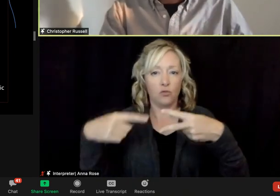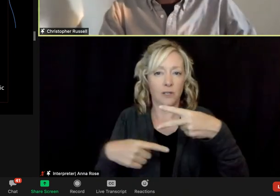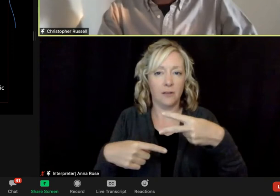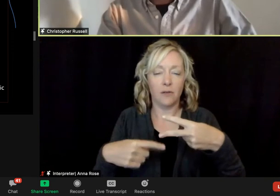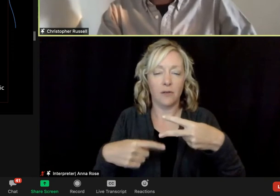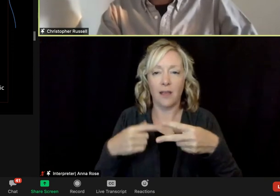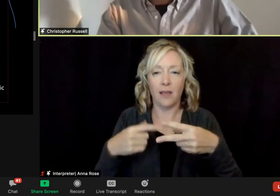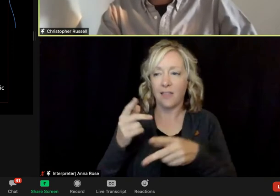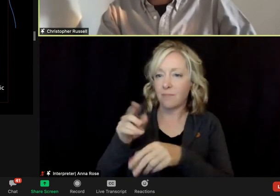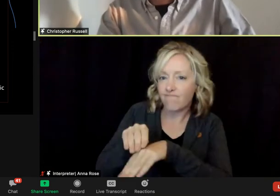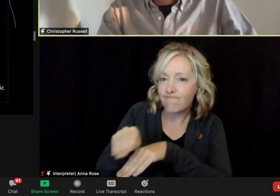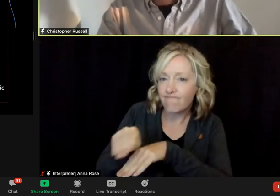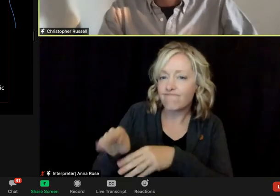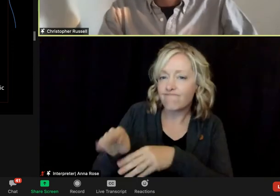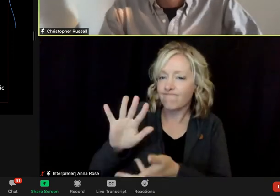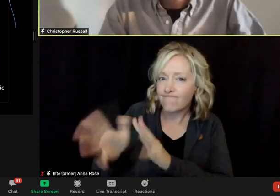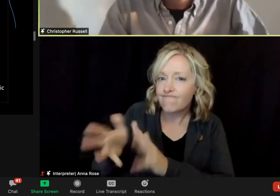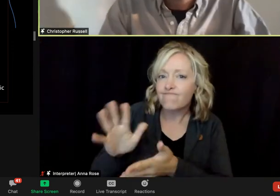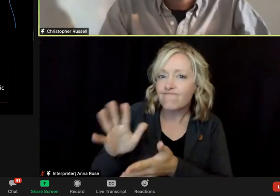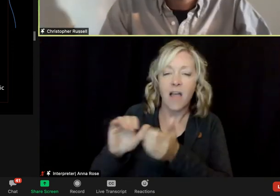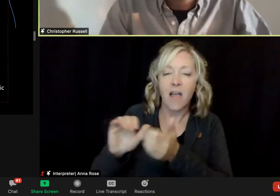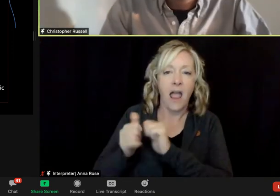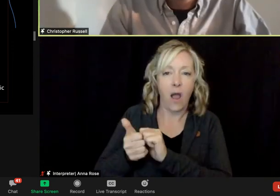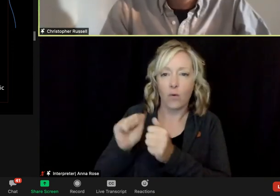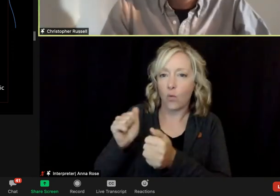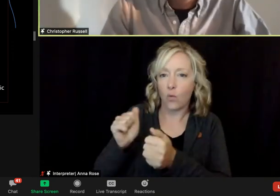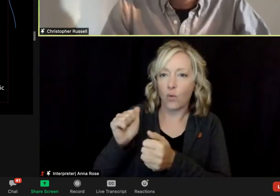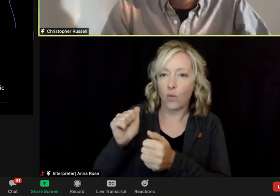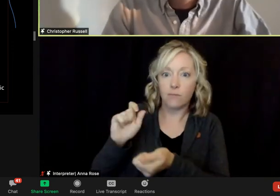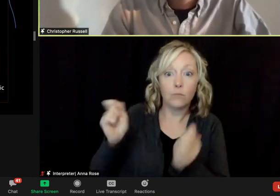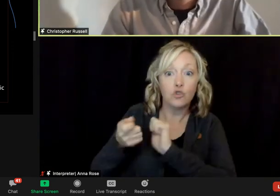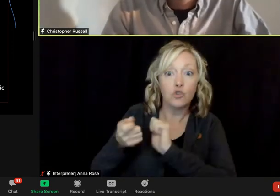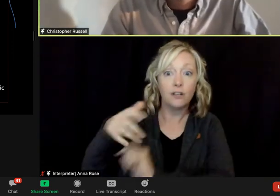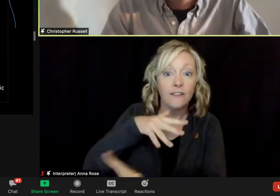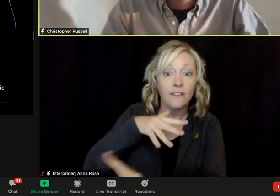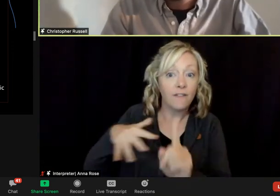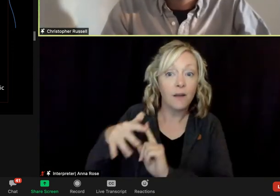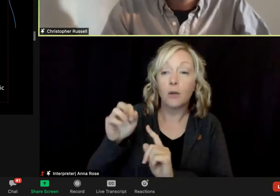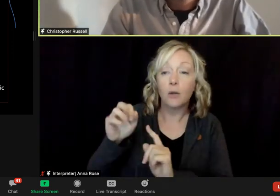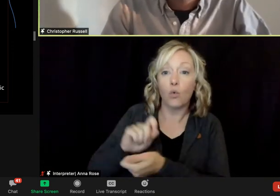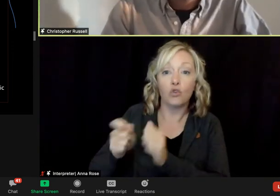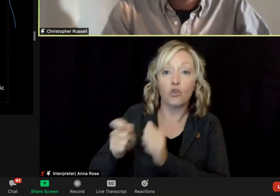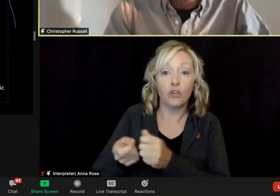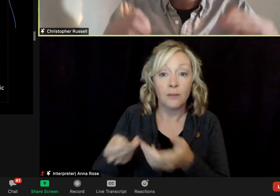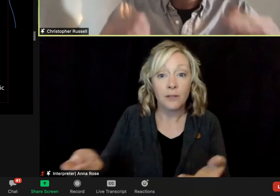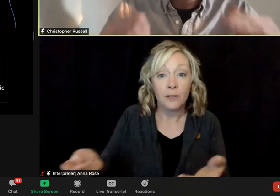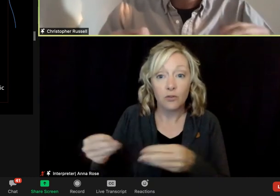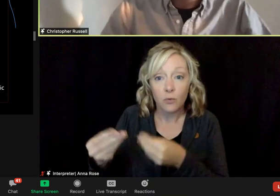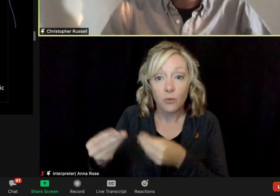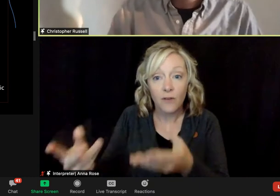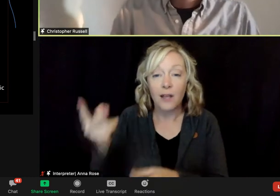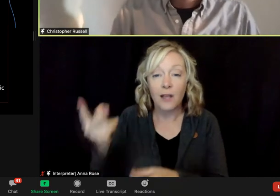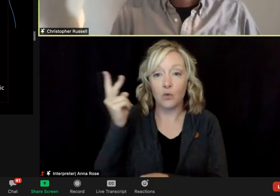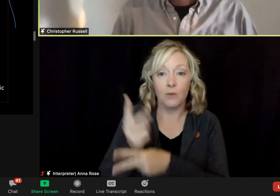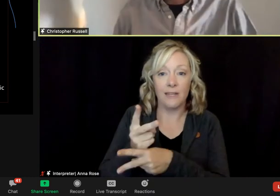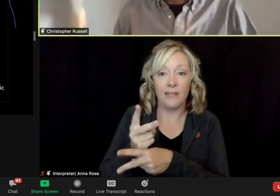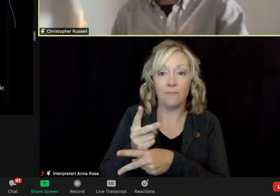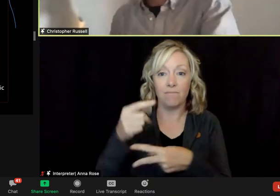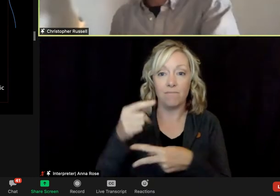do? What kind of input can we give them, and how can we moderate the environment and the materials and the interactions in order to keep them in